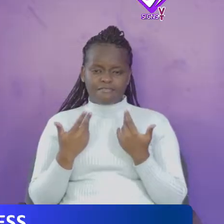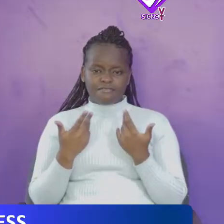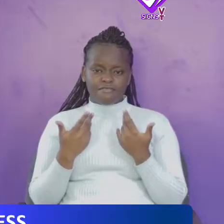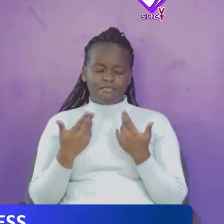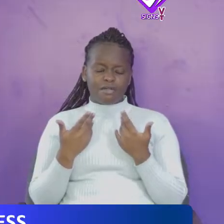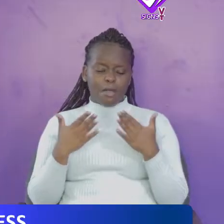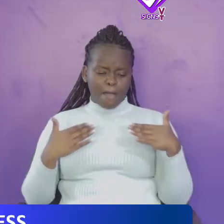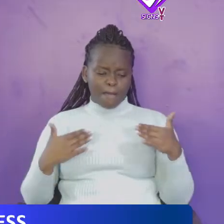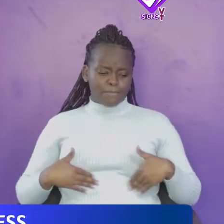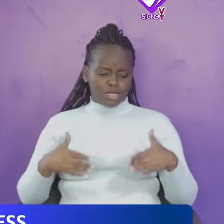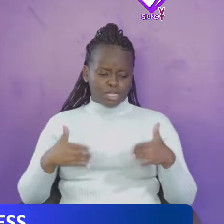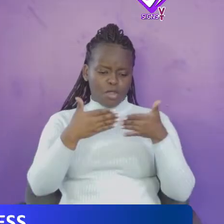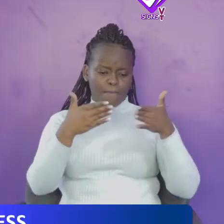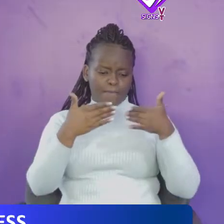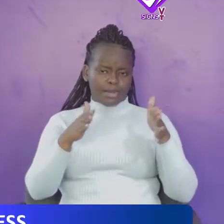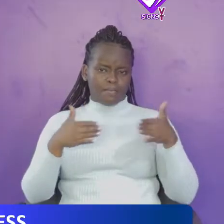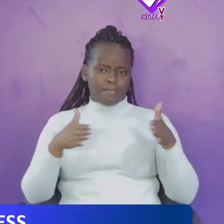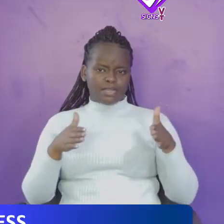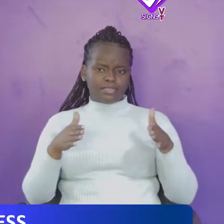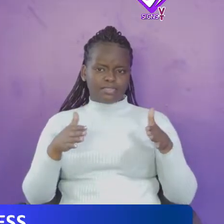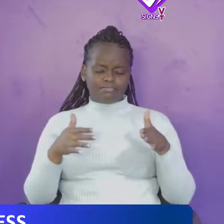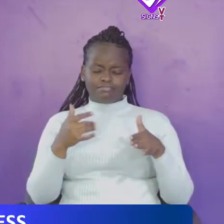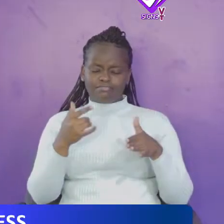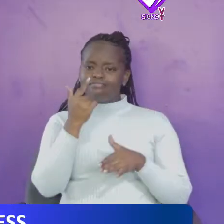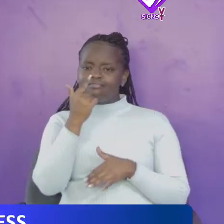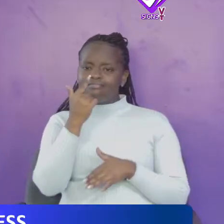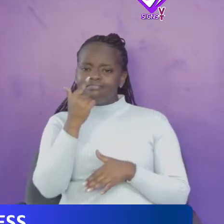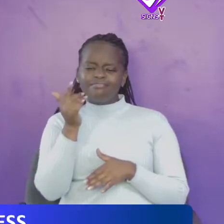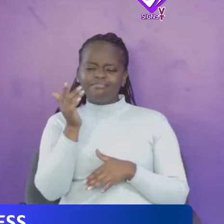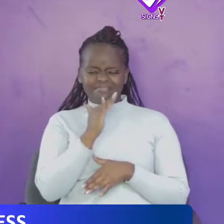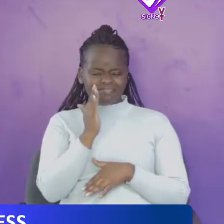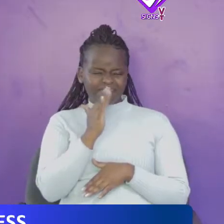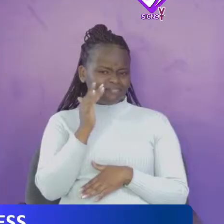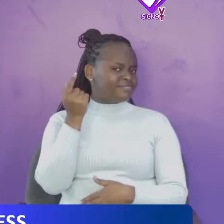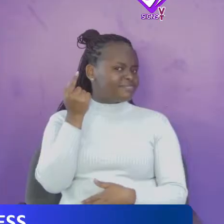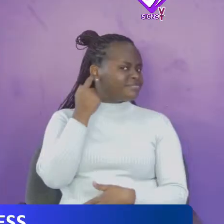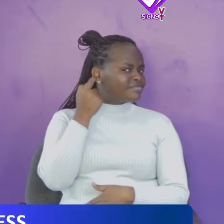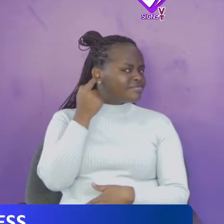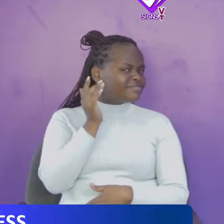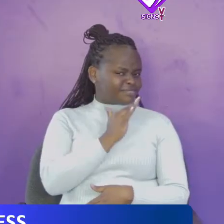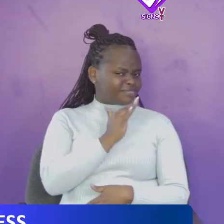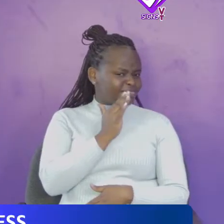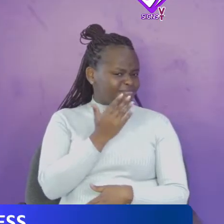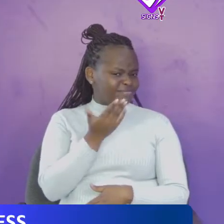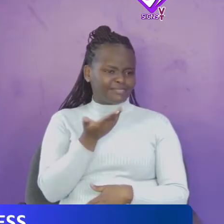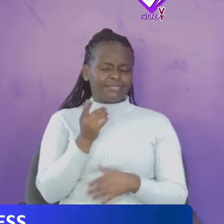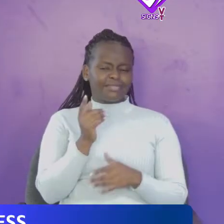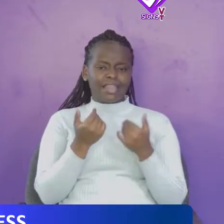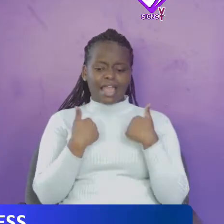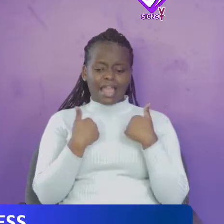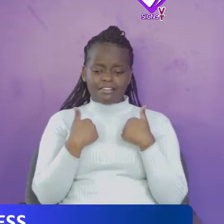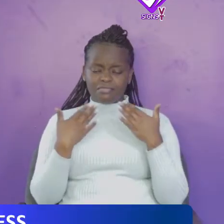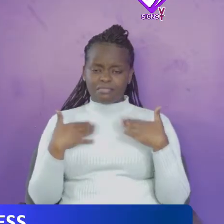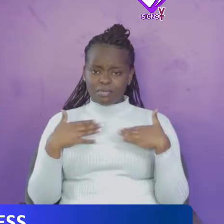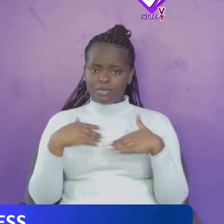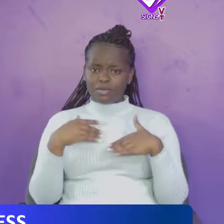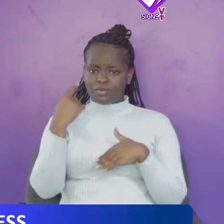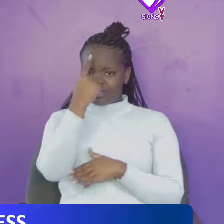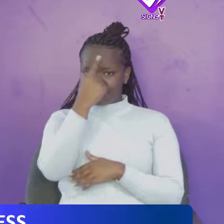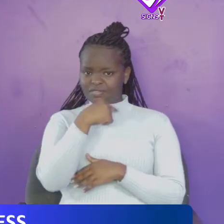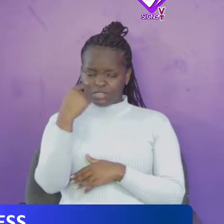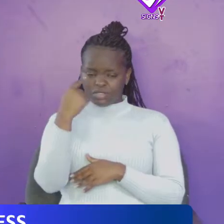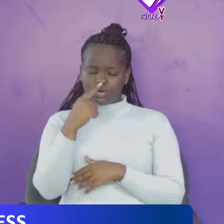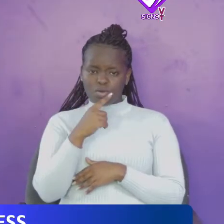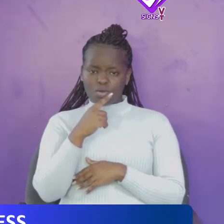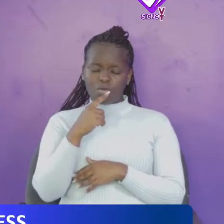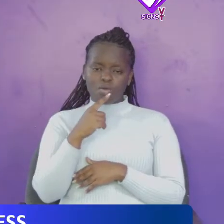openings. The smell can come from those areas. And we have individuals with fish odor syndrome, but